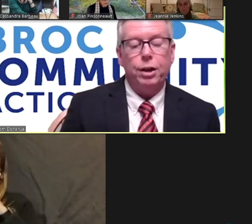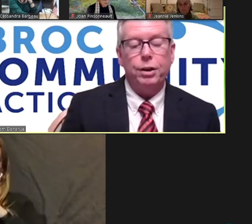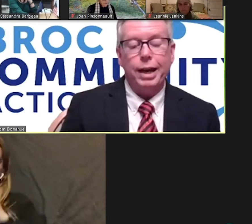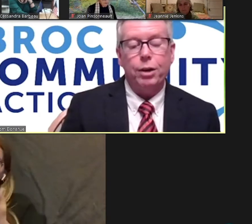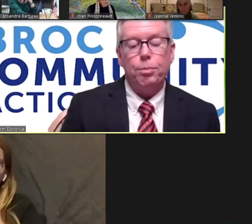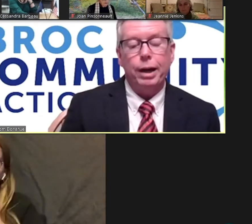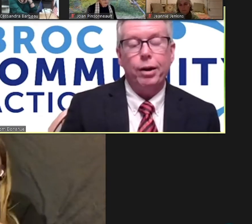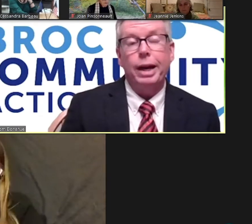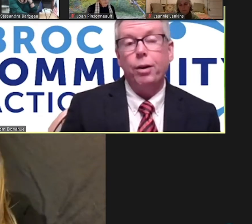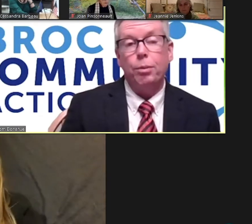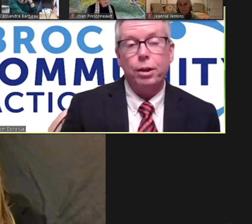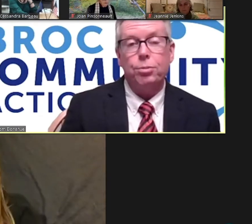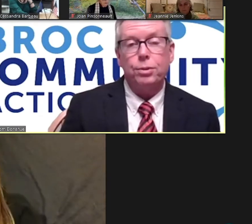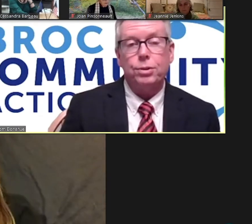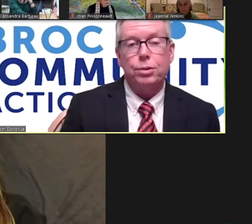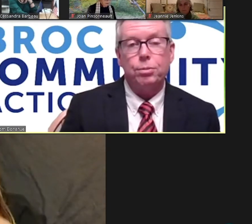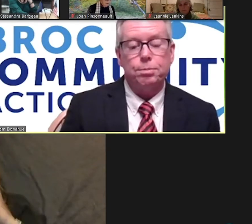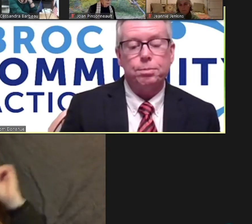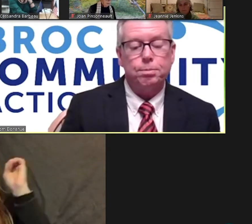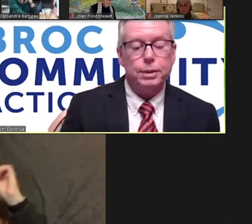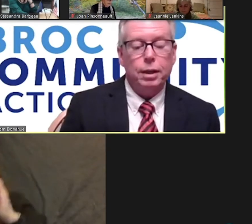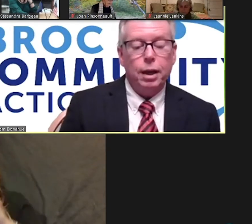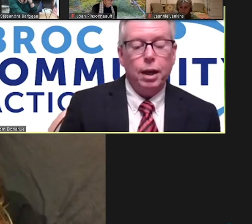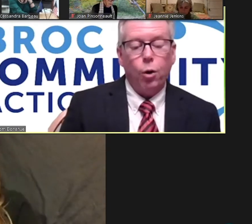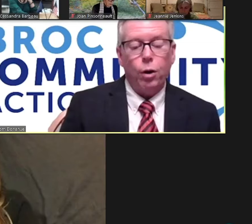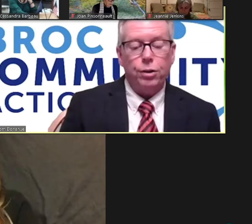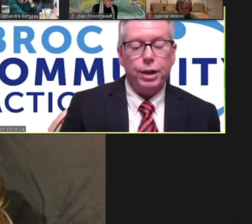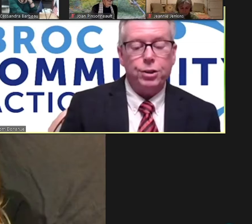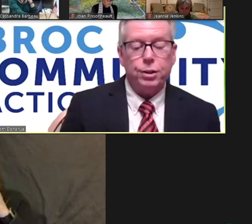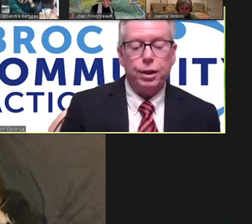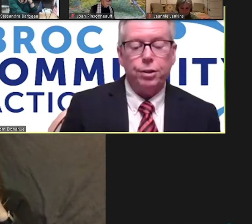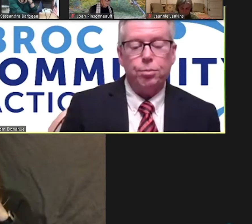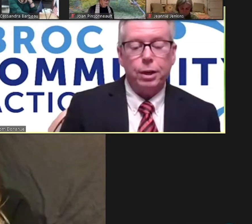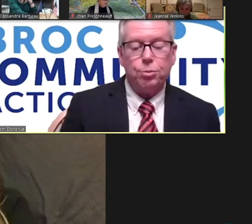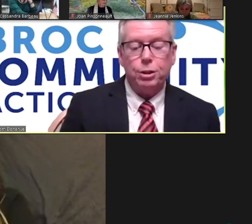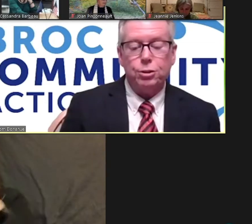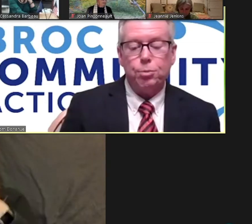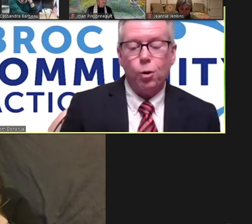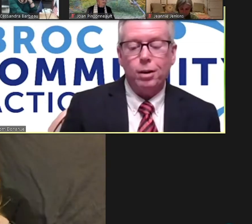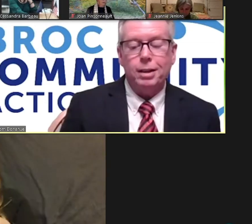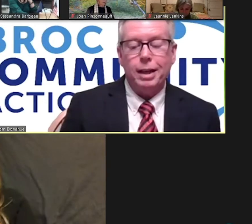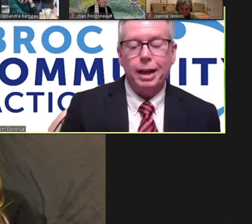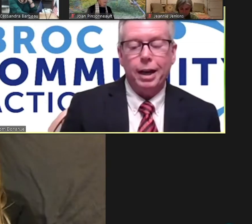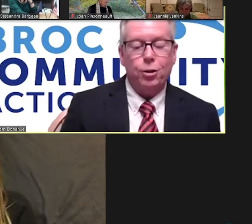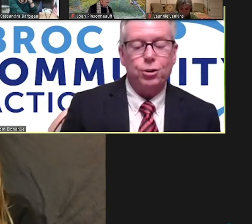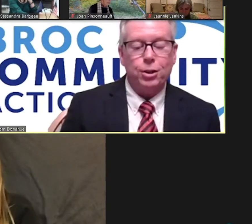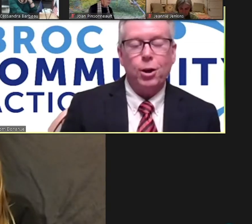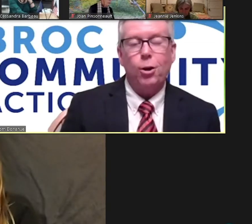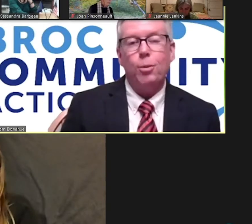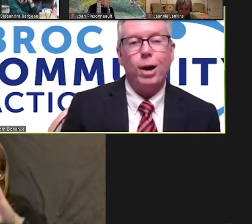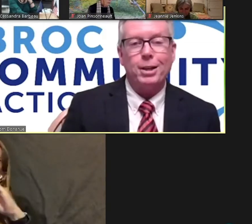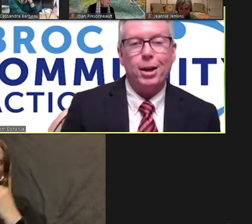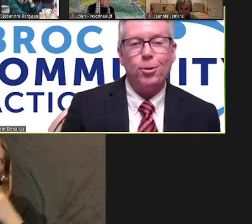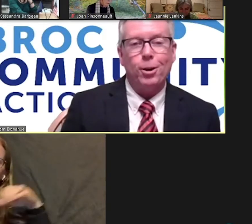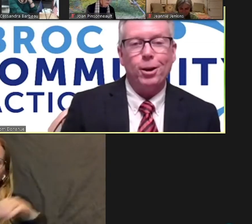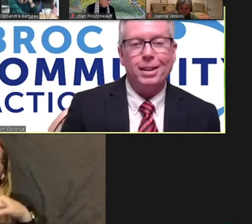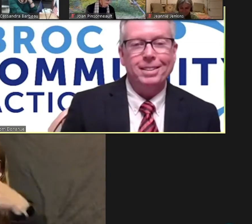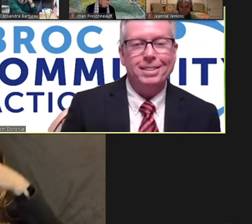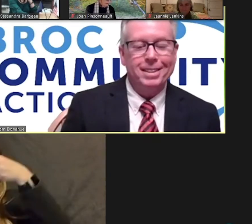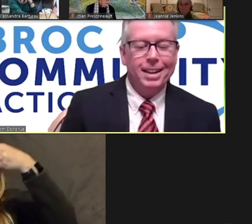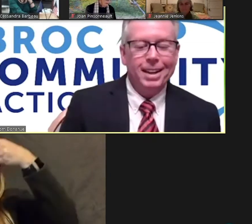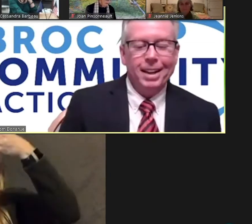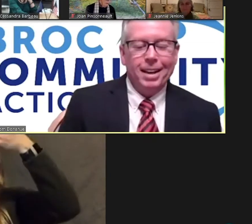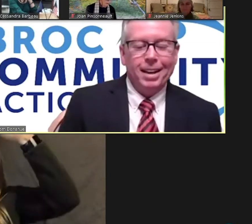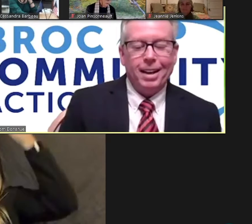furnace and tank repair and replacements too. Our organization does much, much more, and I encourage you to go to